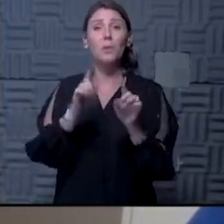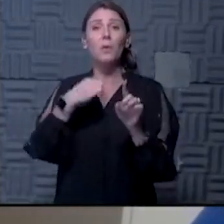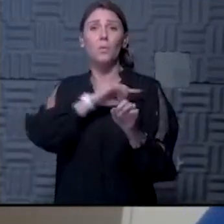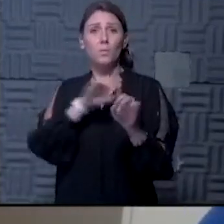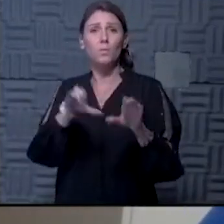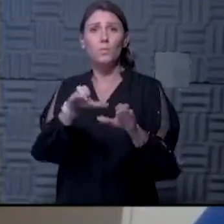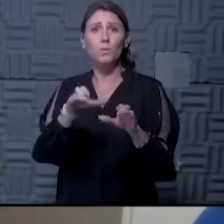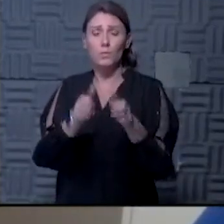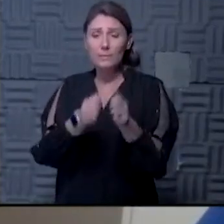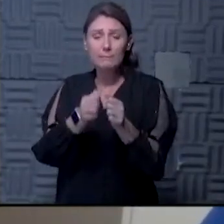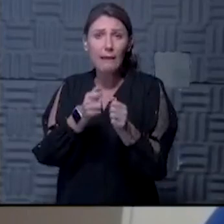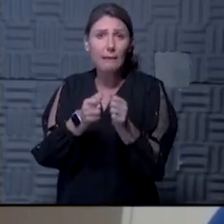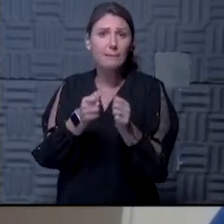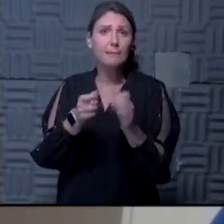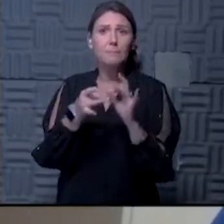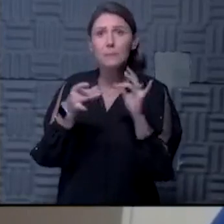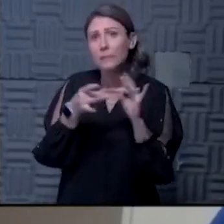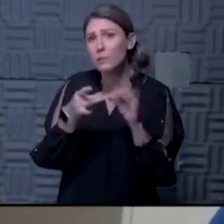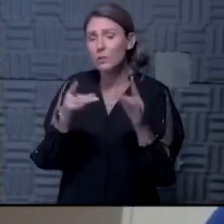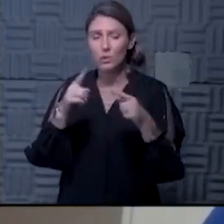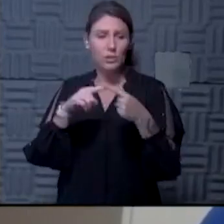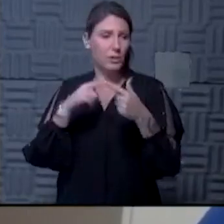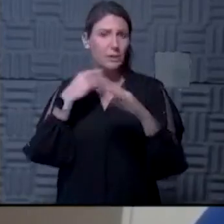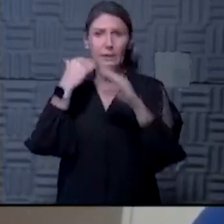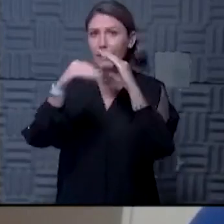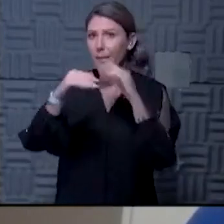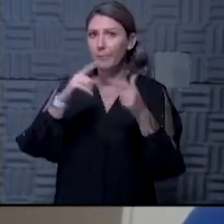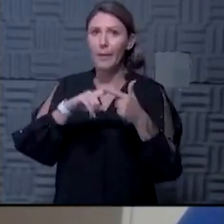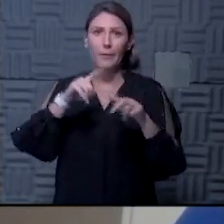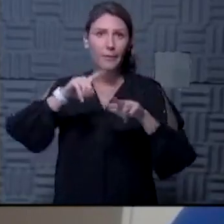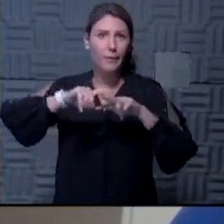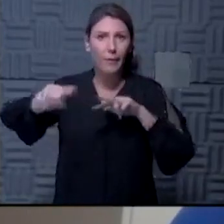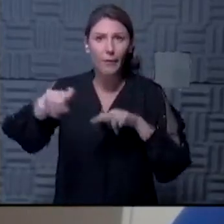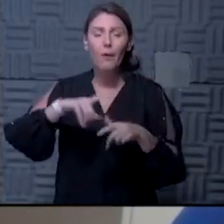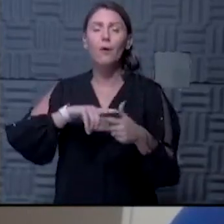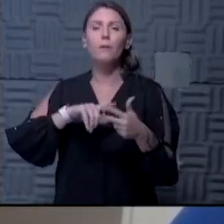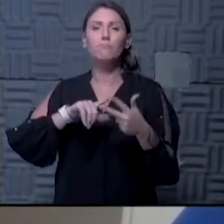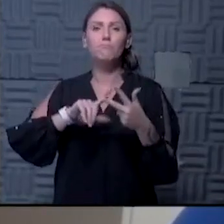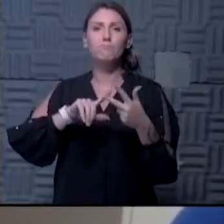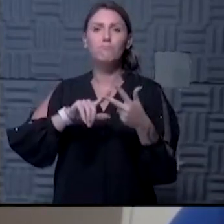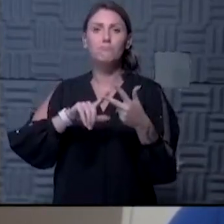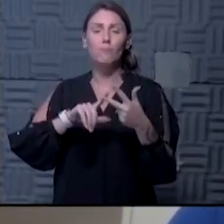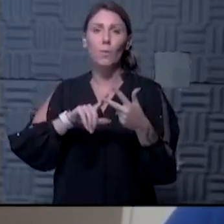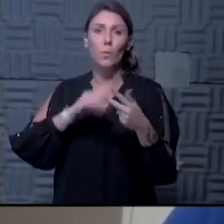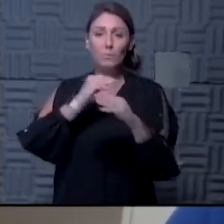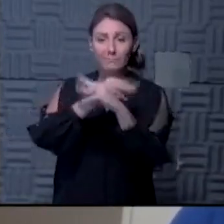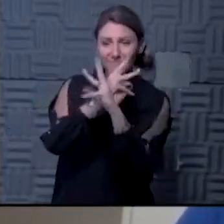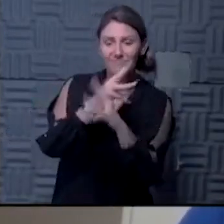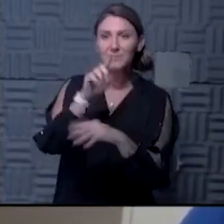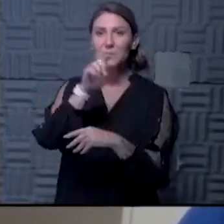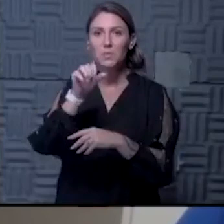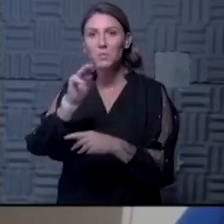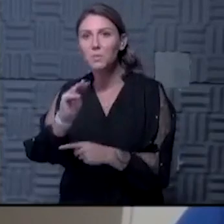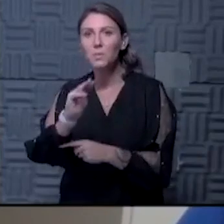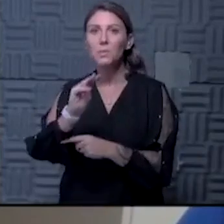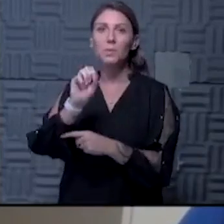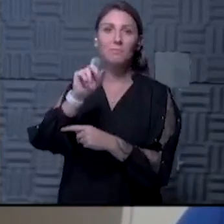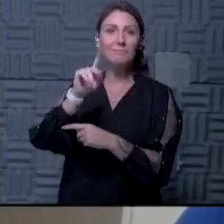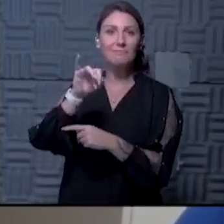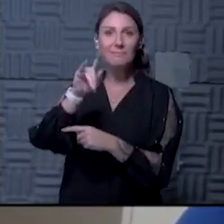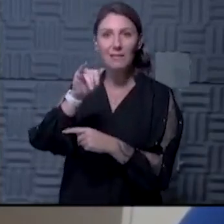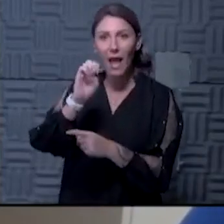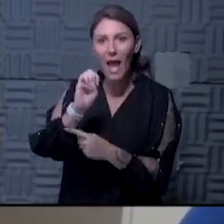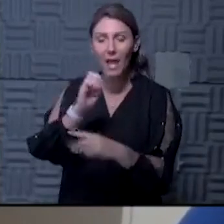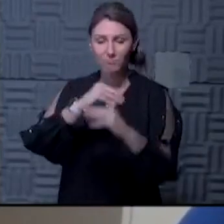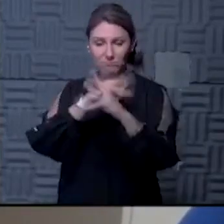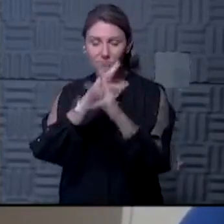text messaging, we do it through emailing, we do it through phone calls, and we do it through, Skype or Zoom. Our